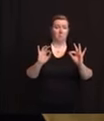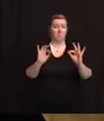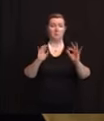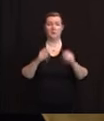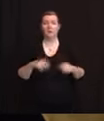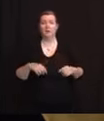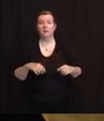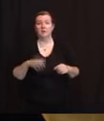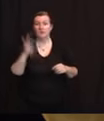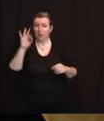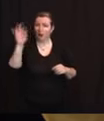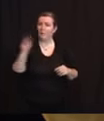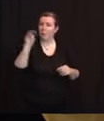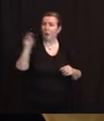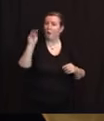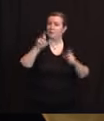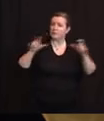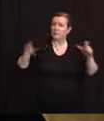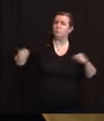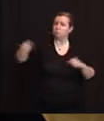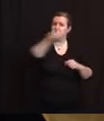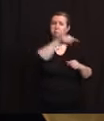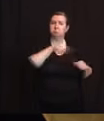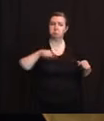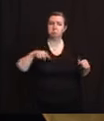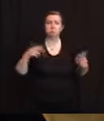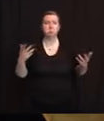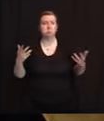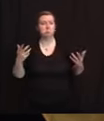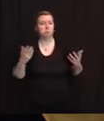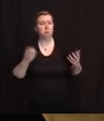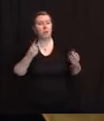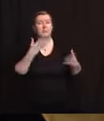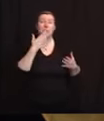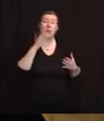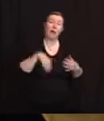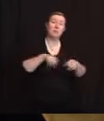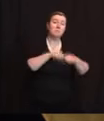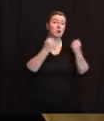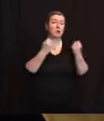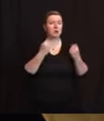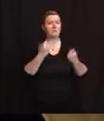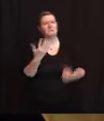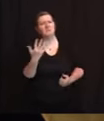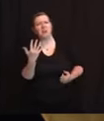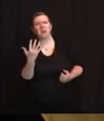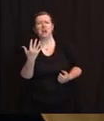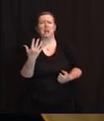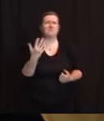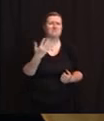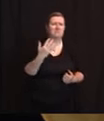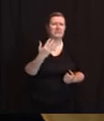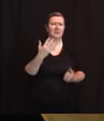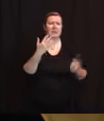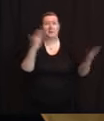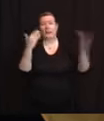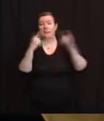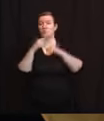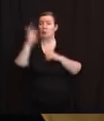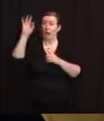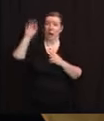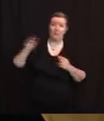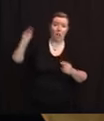people. For me to just read through 5 or 6 on the overnight, I think it speaks to everybody's efforts, or collective efforts, and the